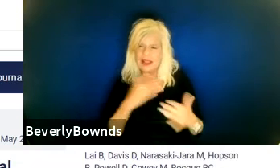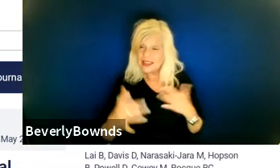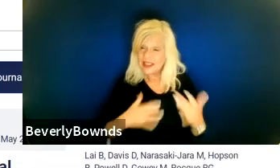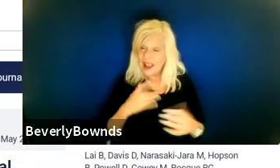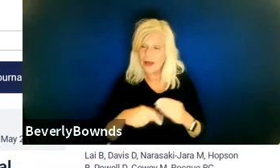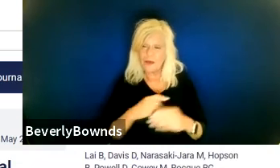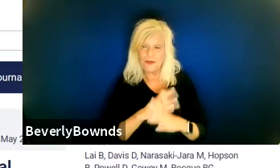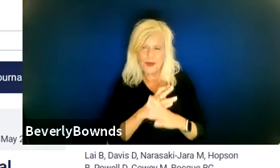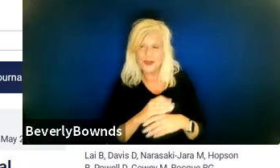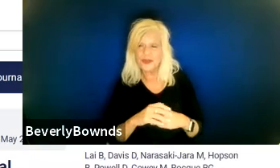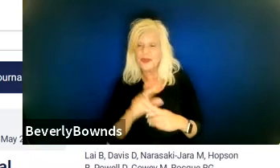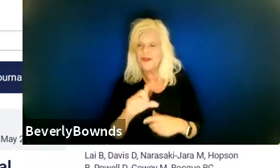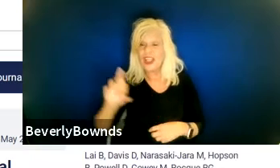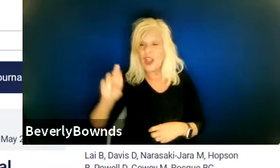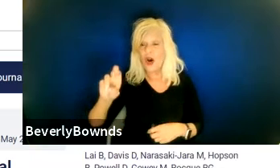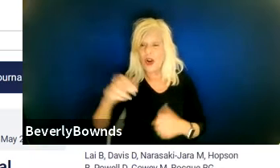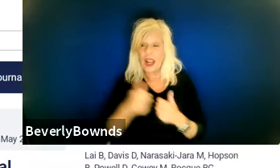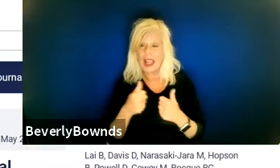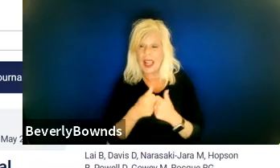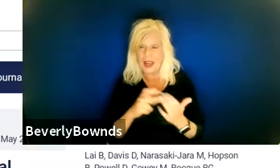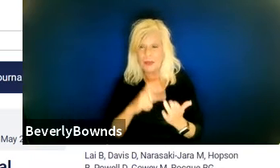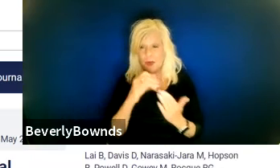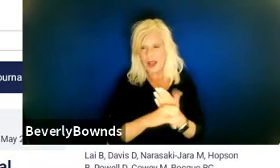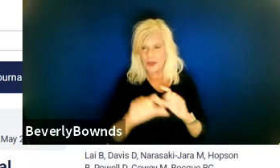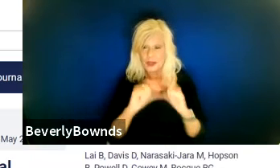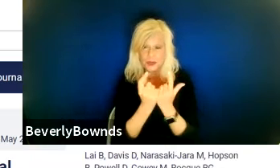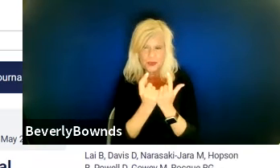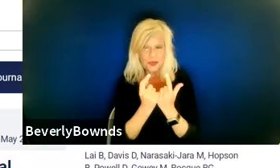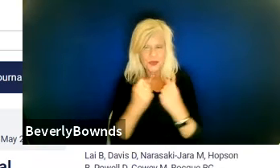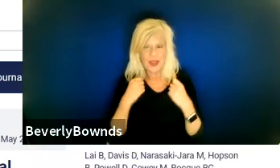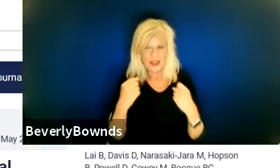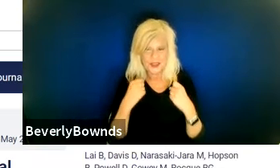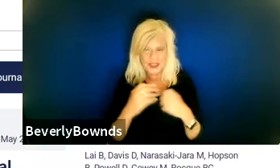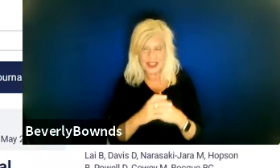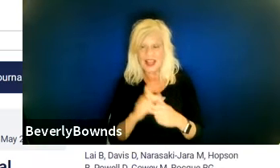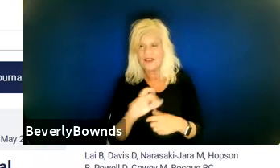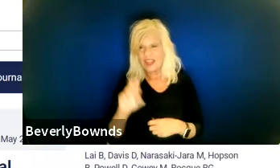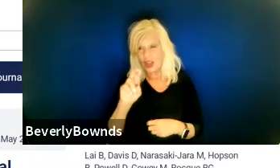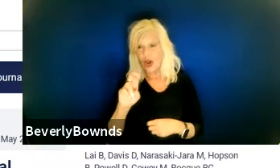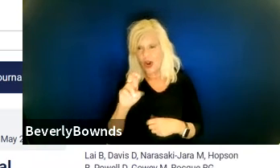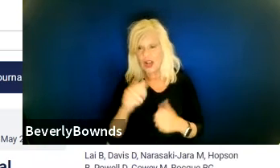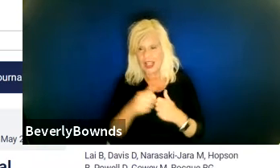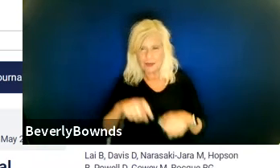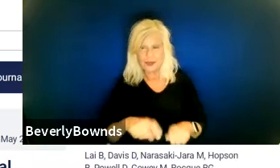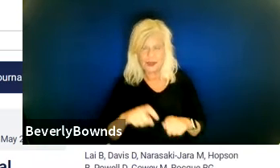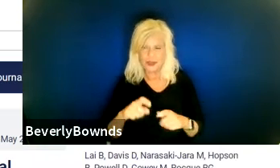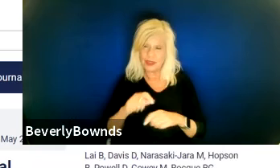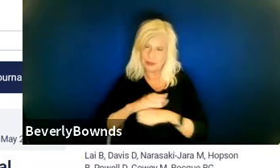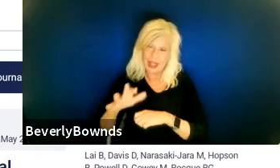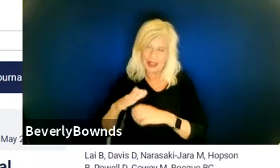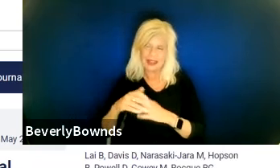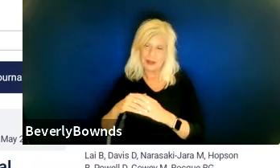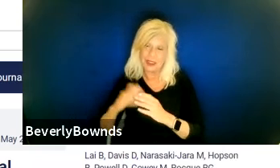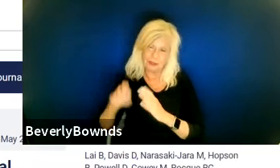virtual reality gaming projects. We did a group exercise, a virtual reality gaming project during the height of the pandemic. It was the funnest thing I did